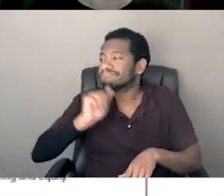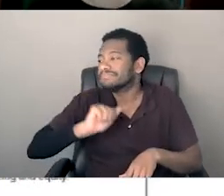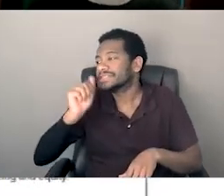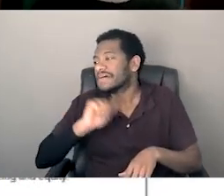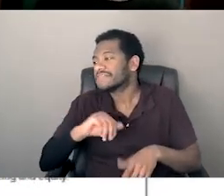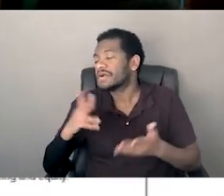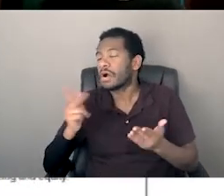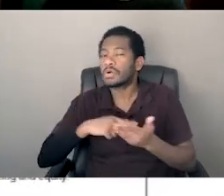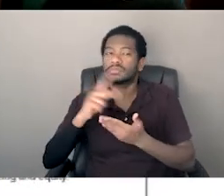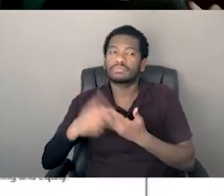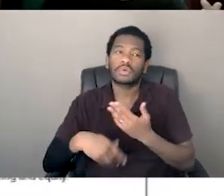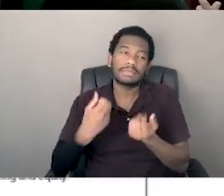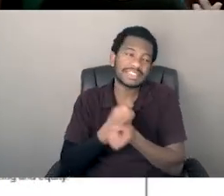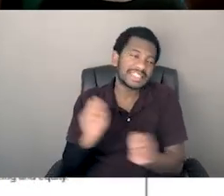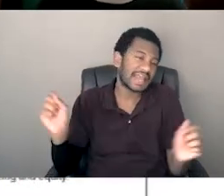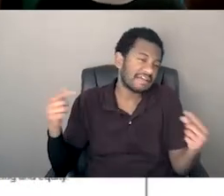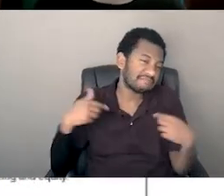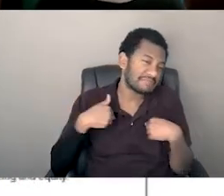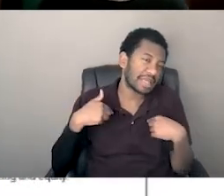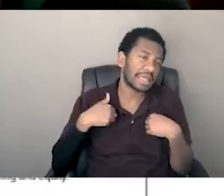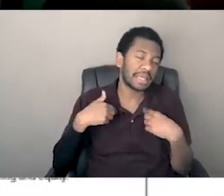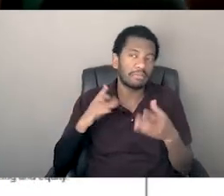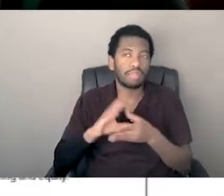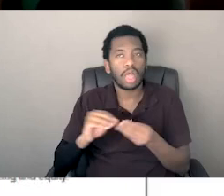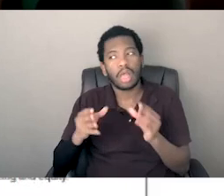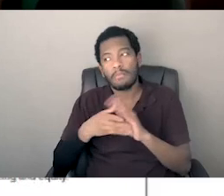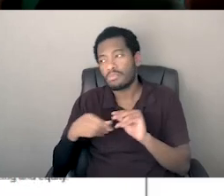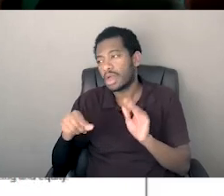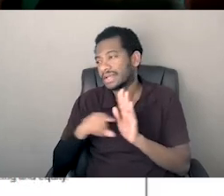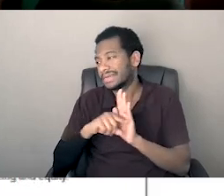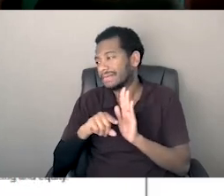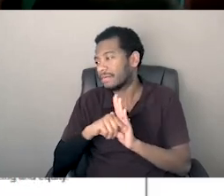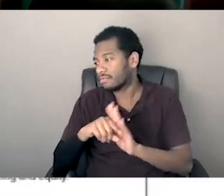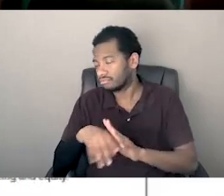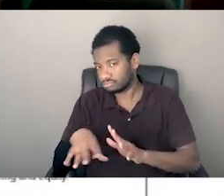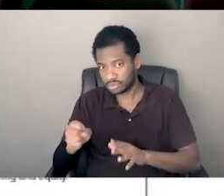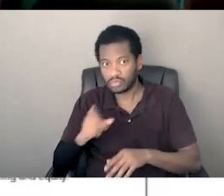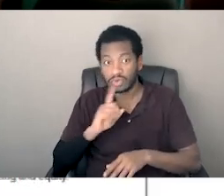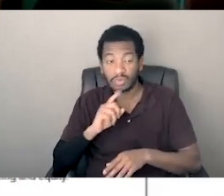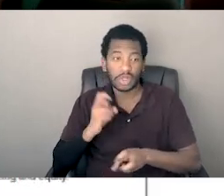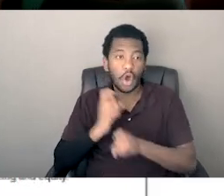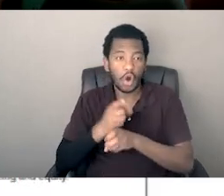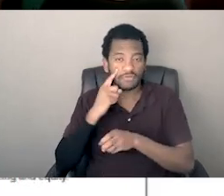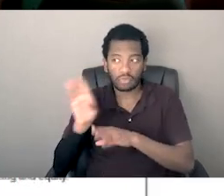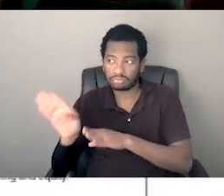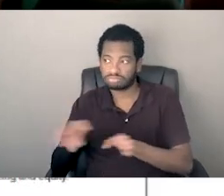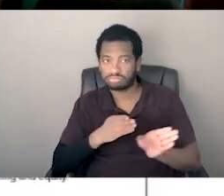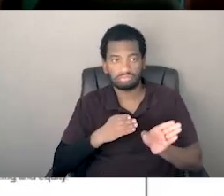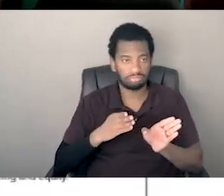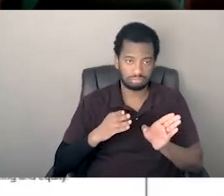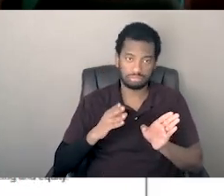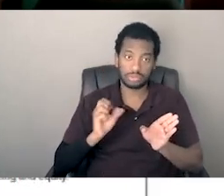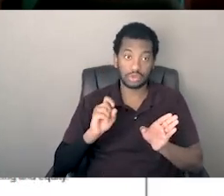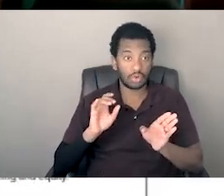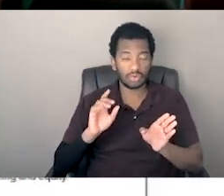funding before. And it will be really hard for people to make that shift. So we need to be able to impress on people that this is